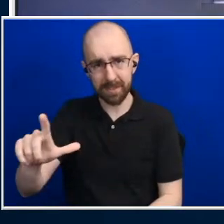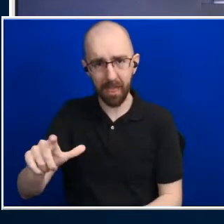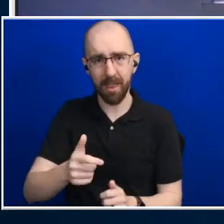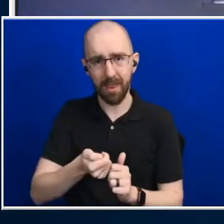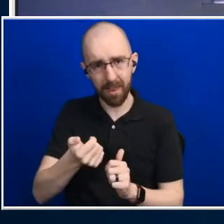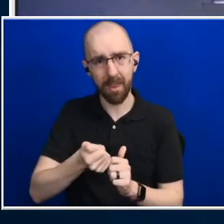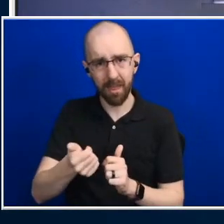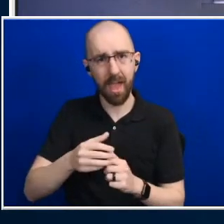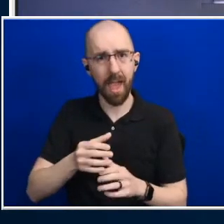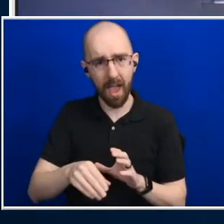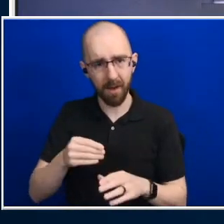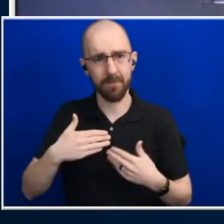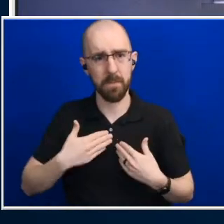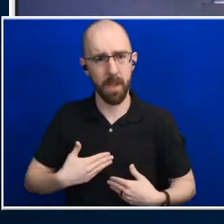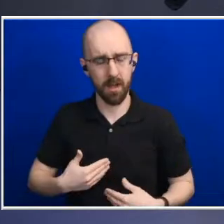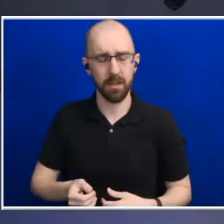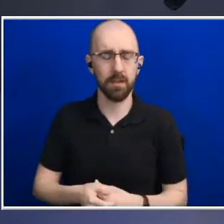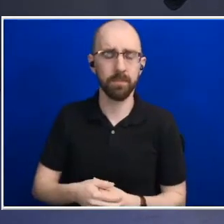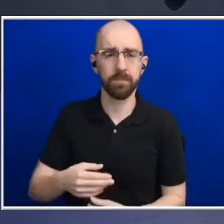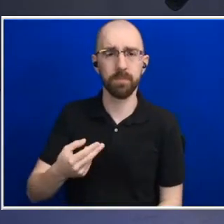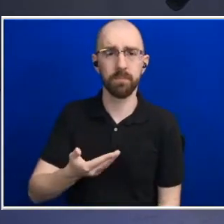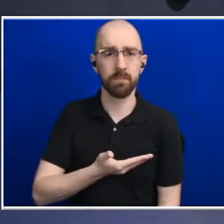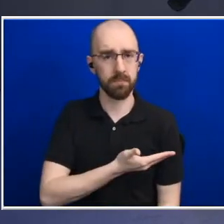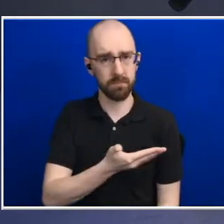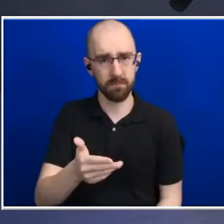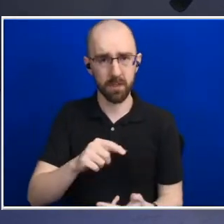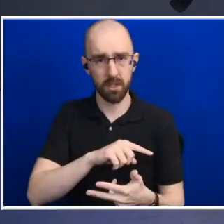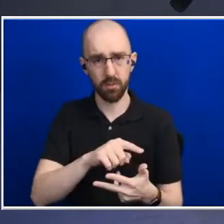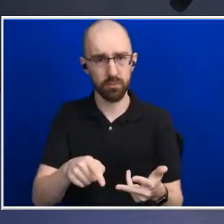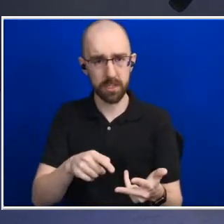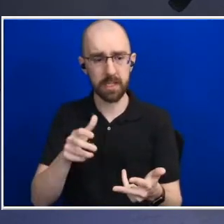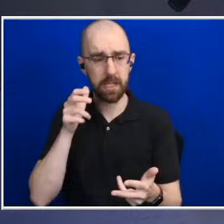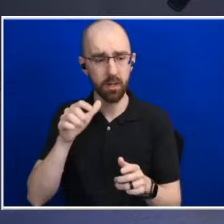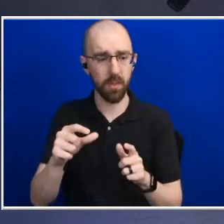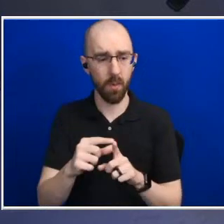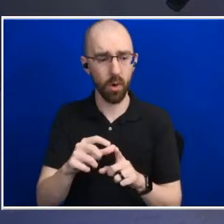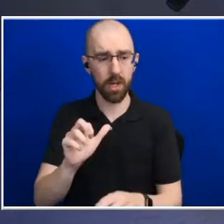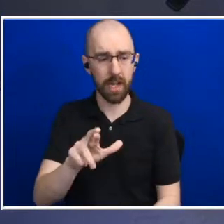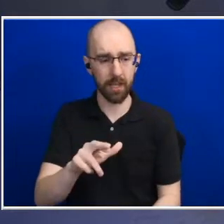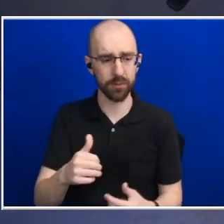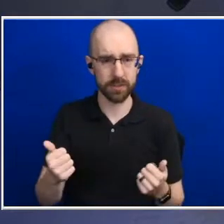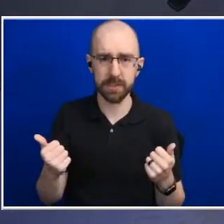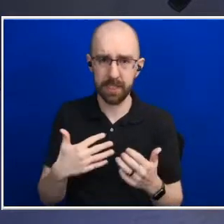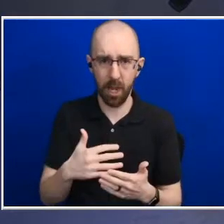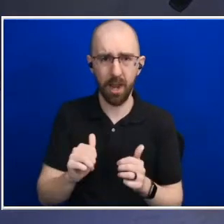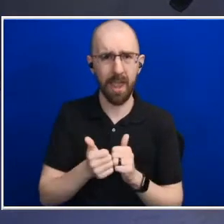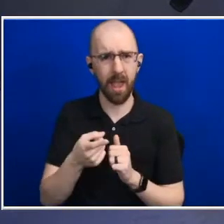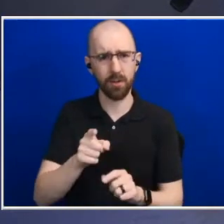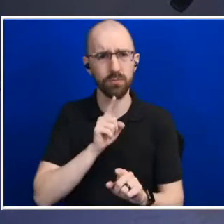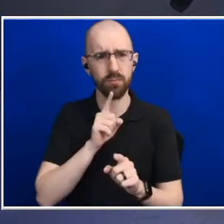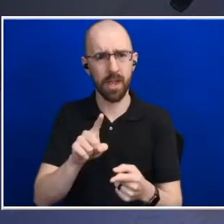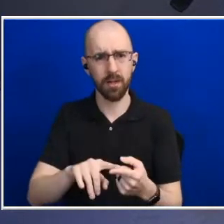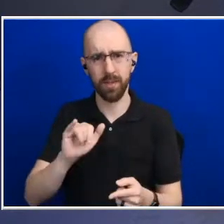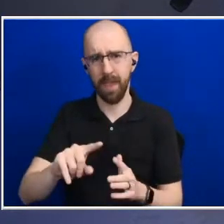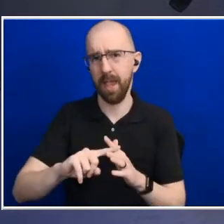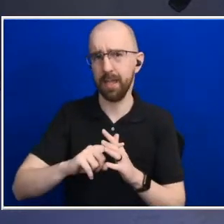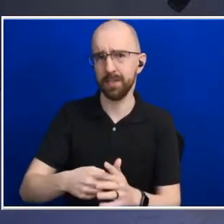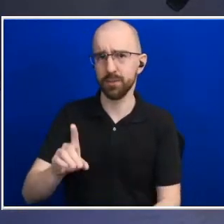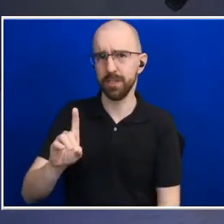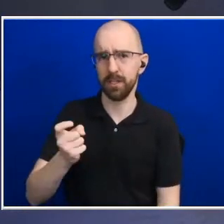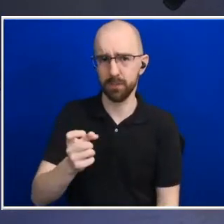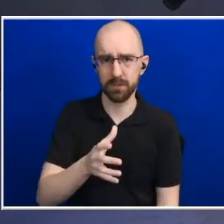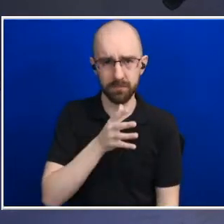Hayden, Jay, Emily, hearing the word cancer, very scary. How did you react to that initial diagnosis? Mom, I'll start with